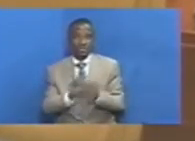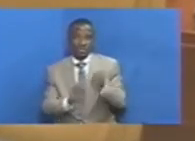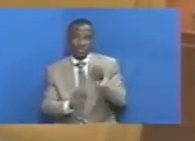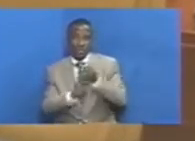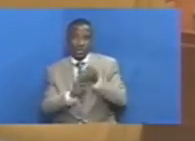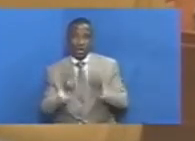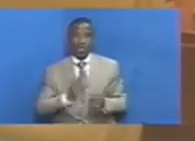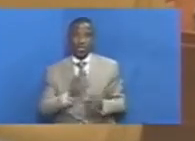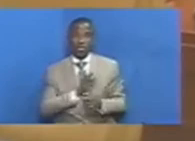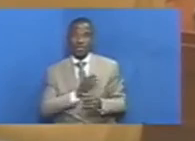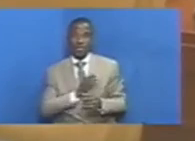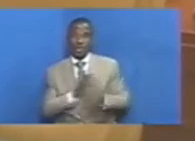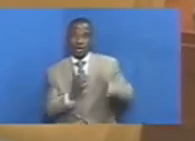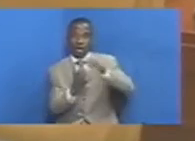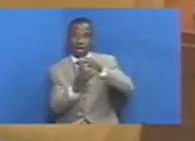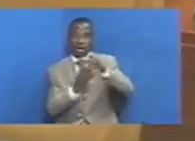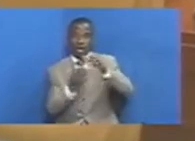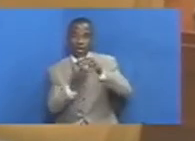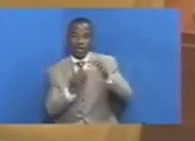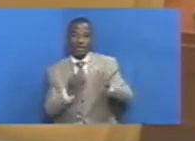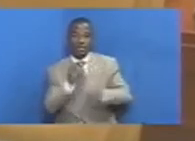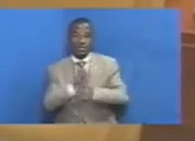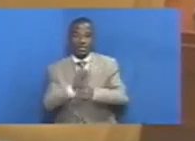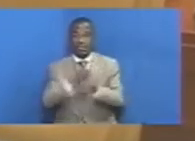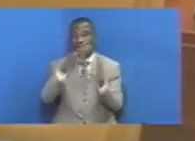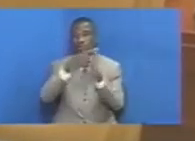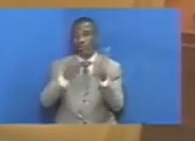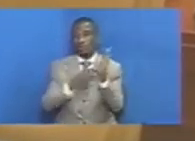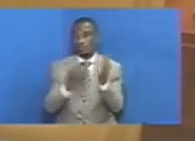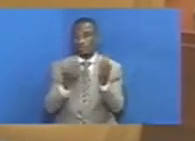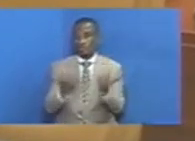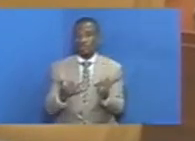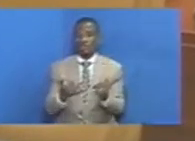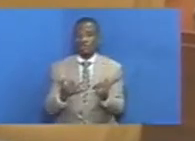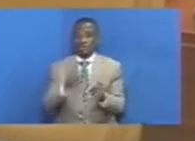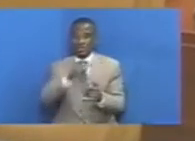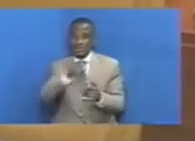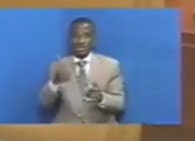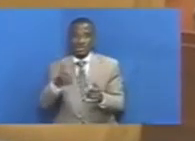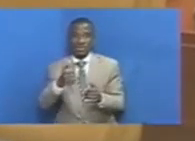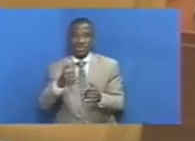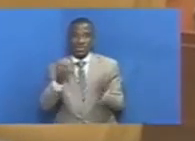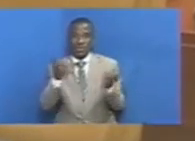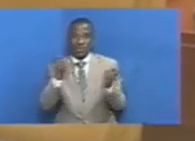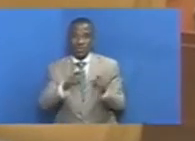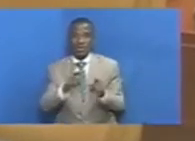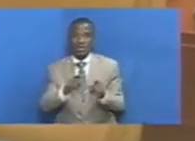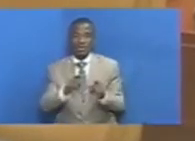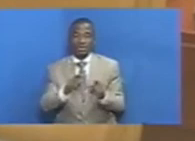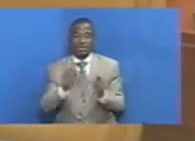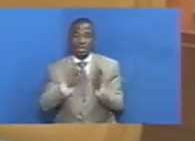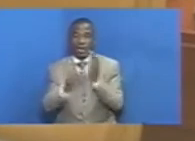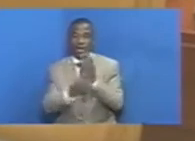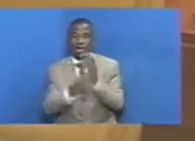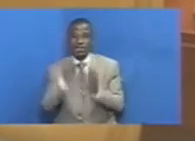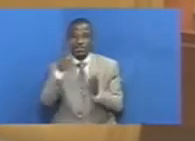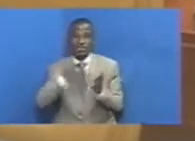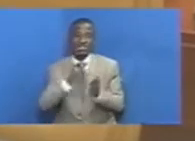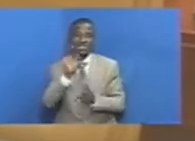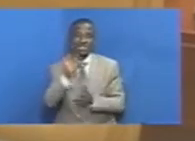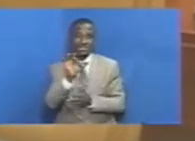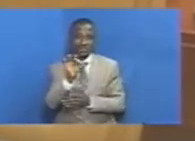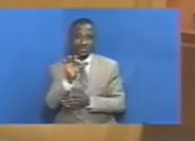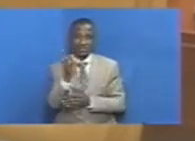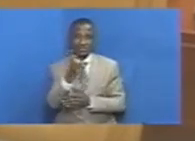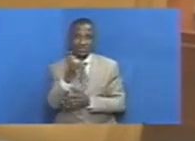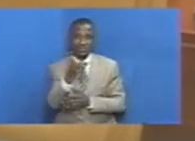for the copy of the value for money audit report and the loan scheme when it's completed by end of August 2019.